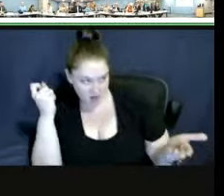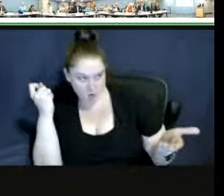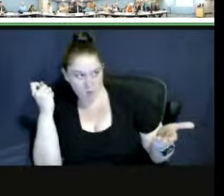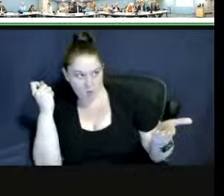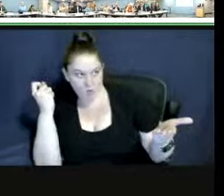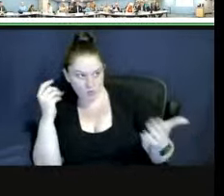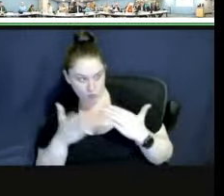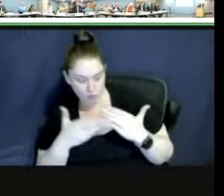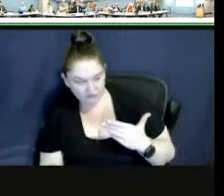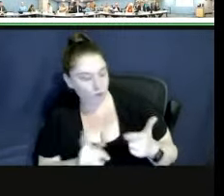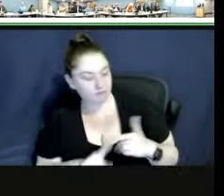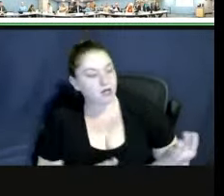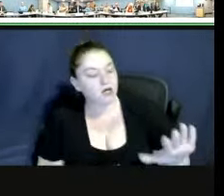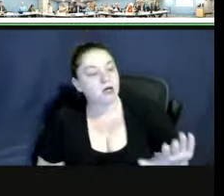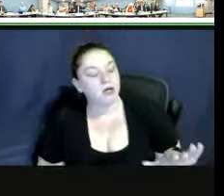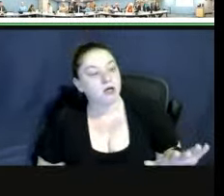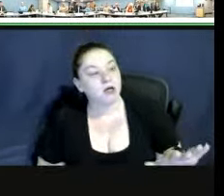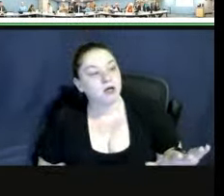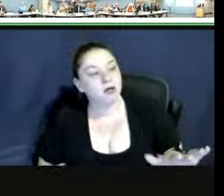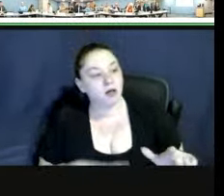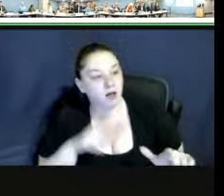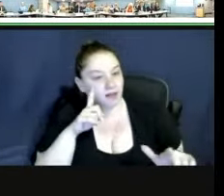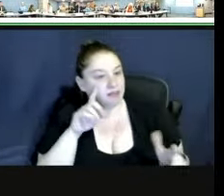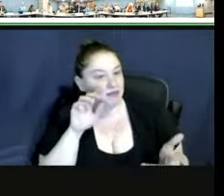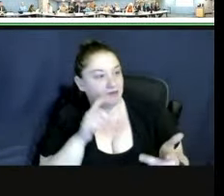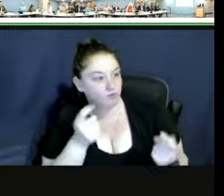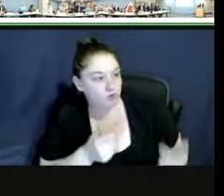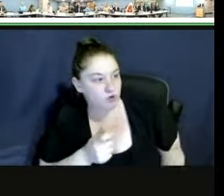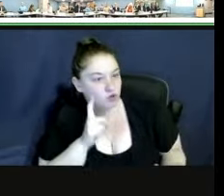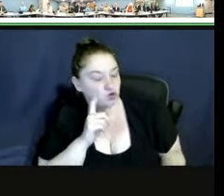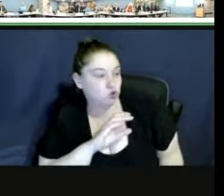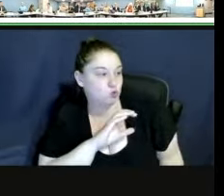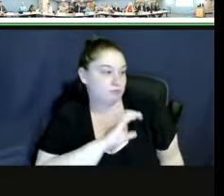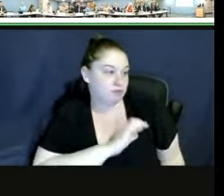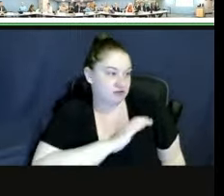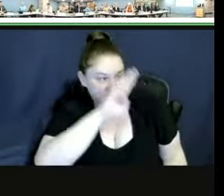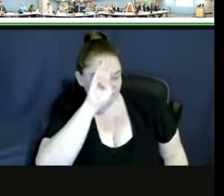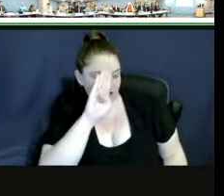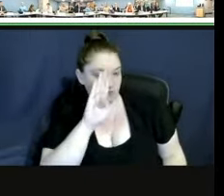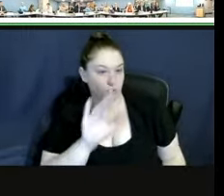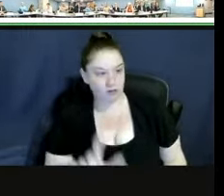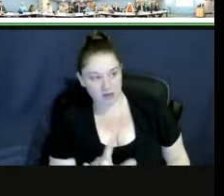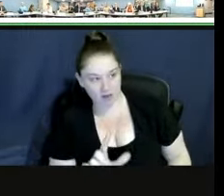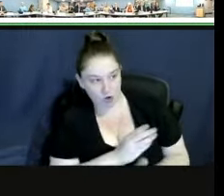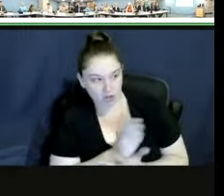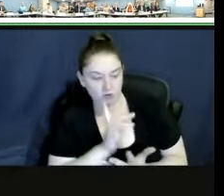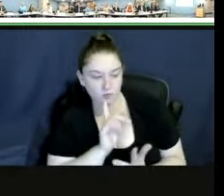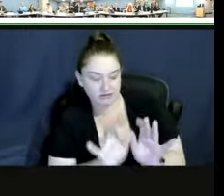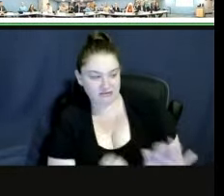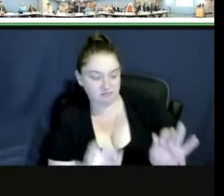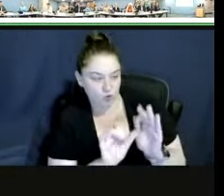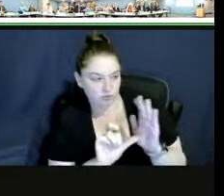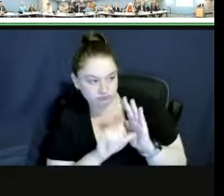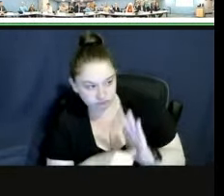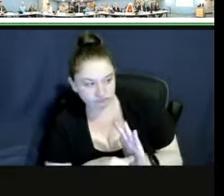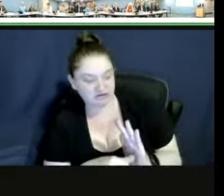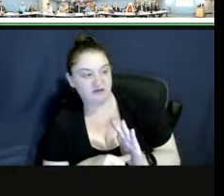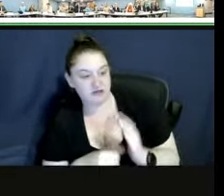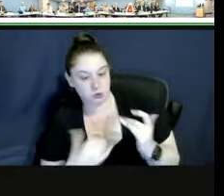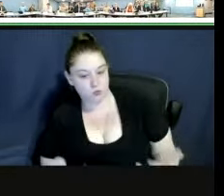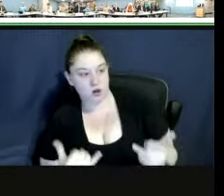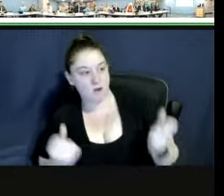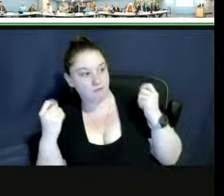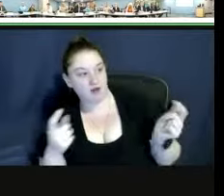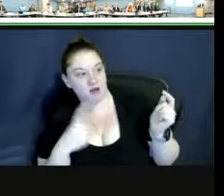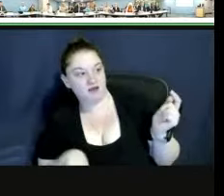that moving forward. But I think that the reduction to, you know, police and fire and even library, it's kind of important to highlight right now. Some of us have had a chance